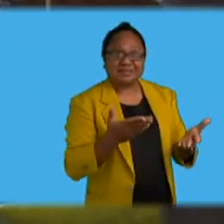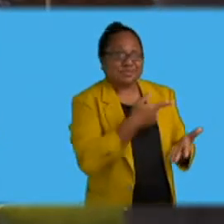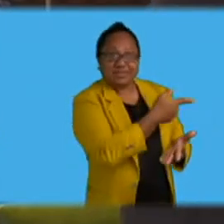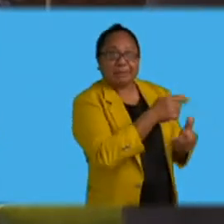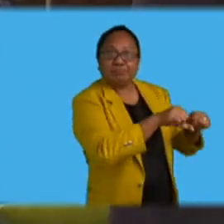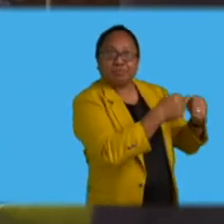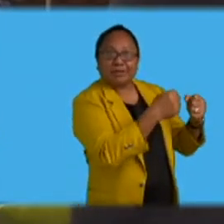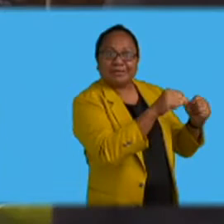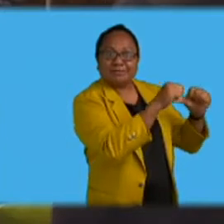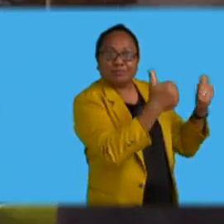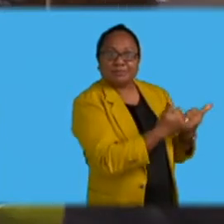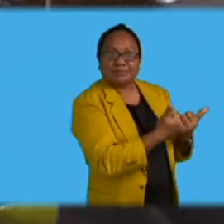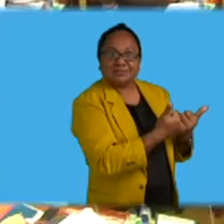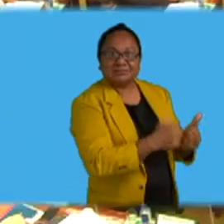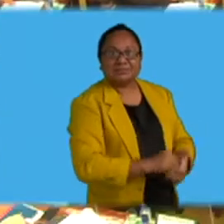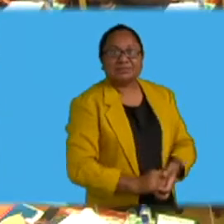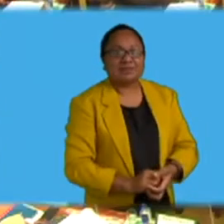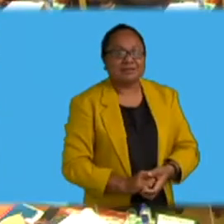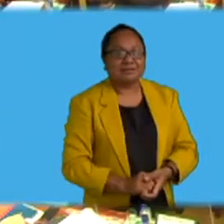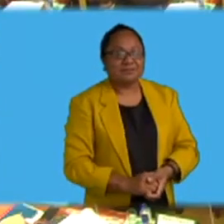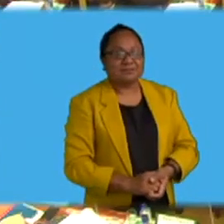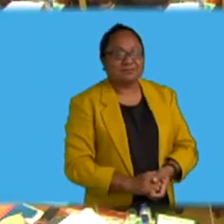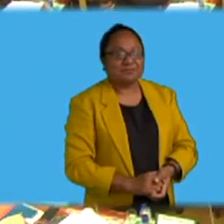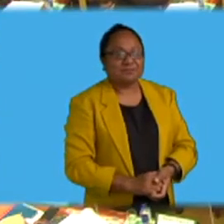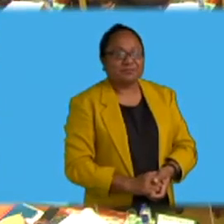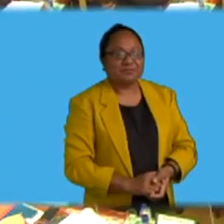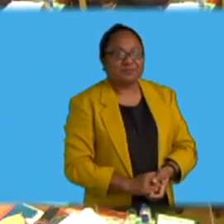that we had. Thank you.